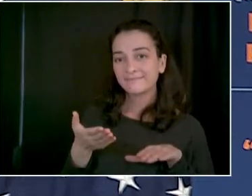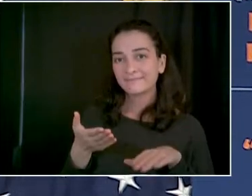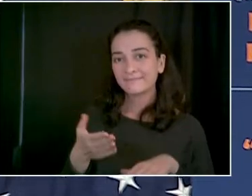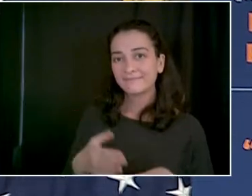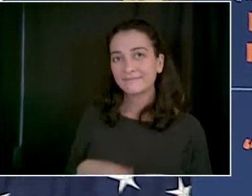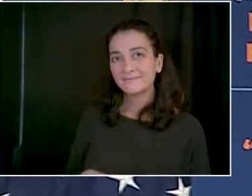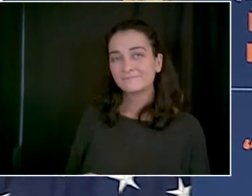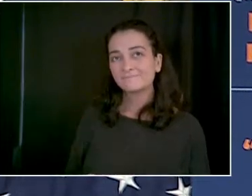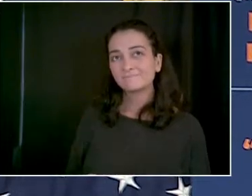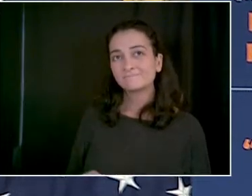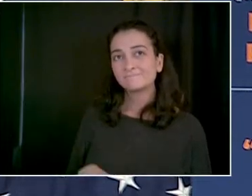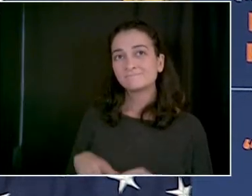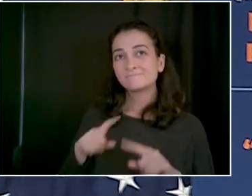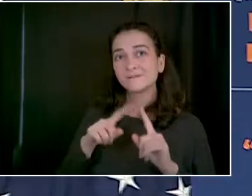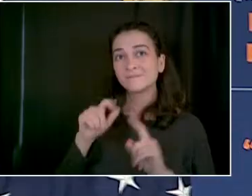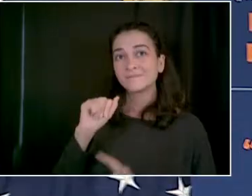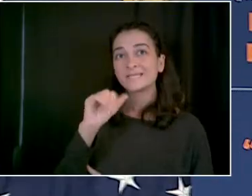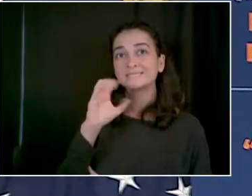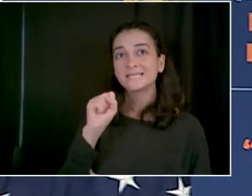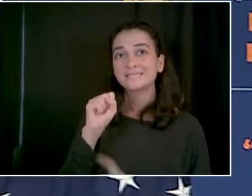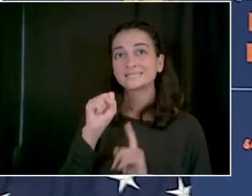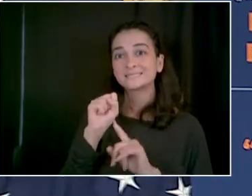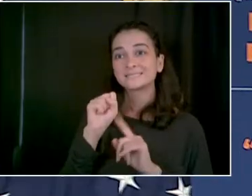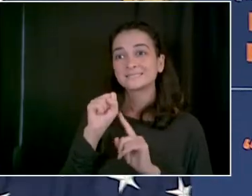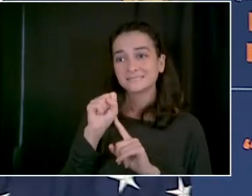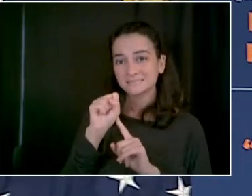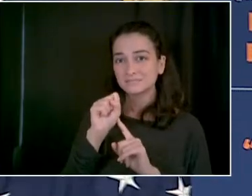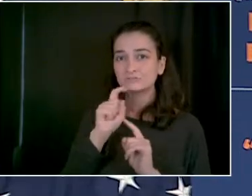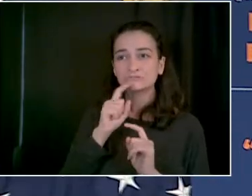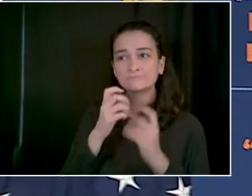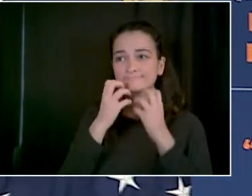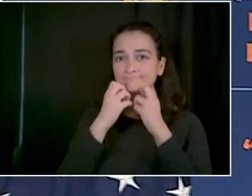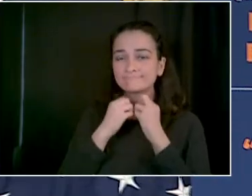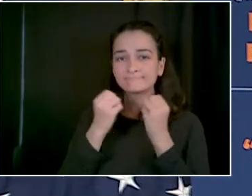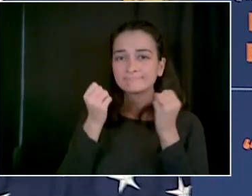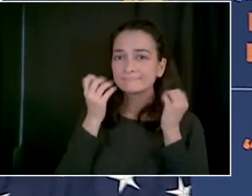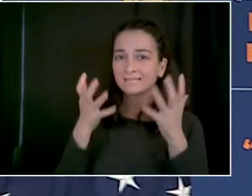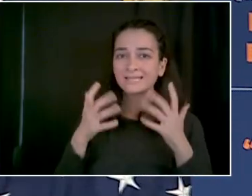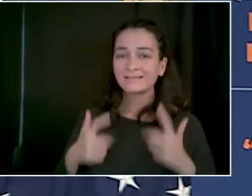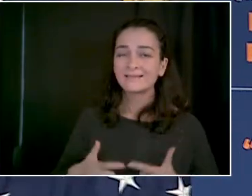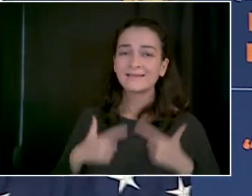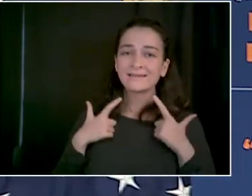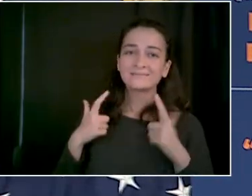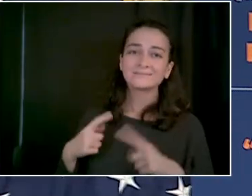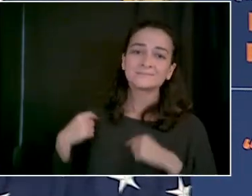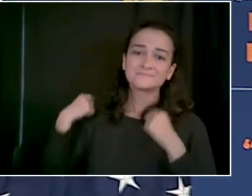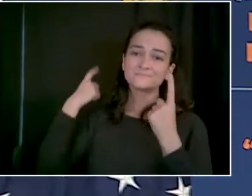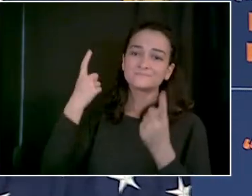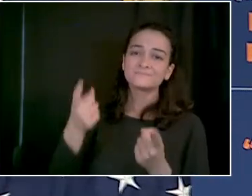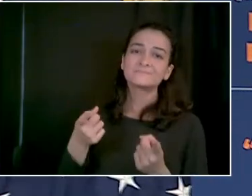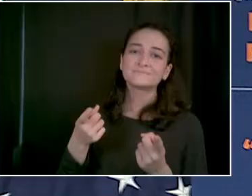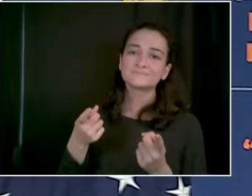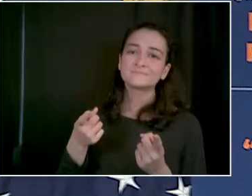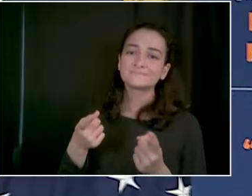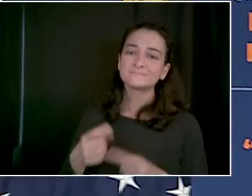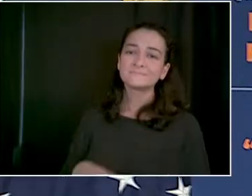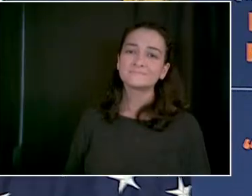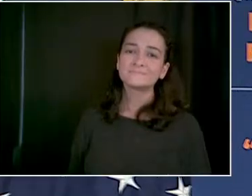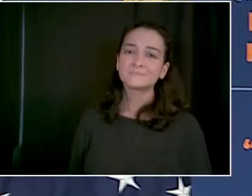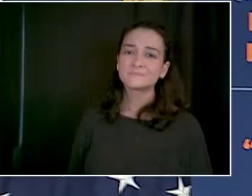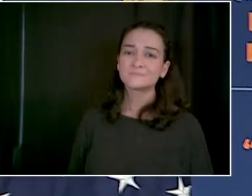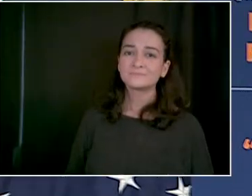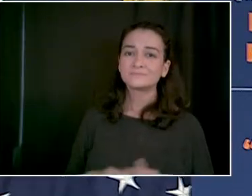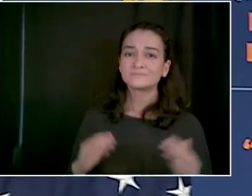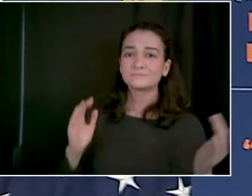has done, which I think is important, they did not allow the pressure of